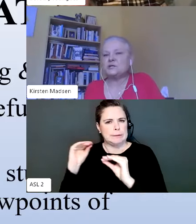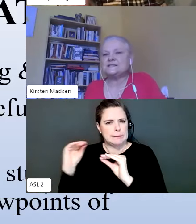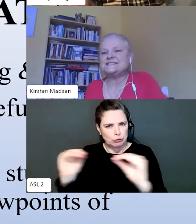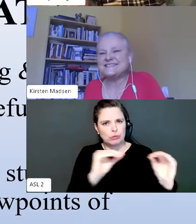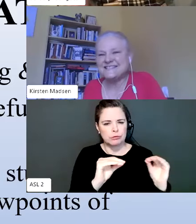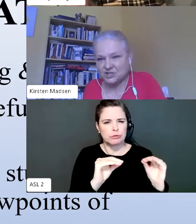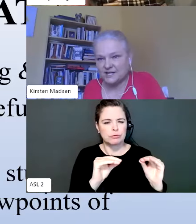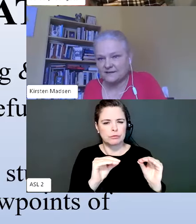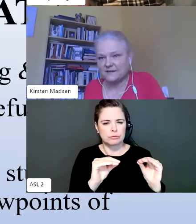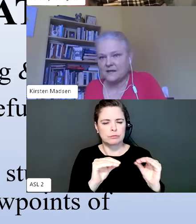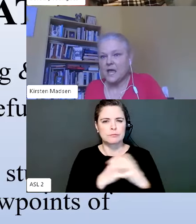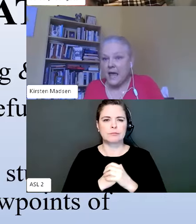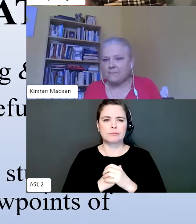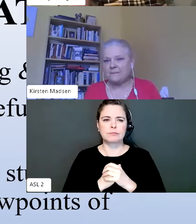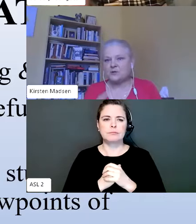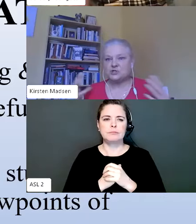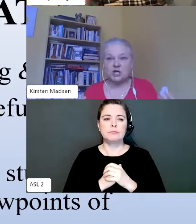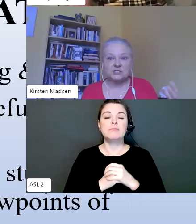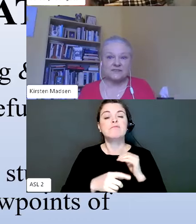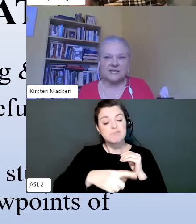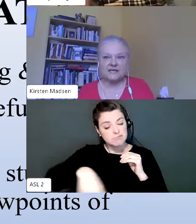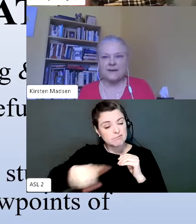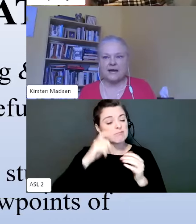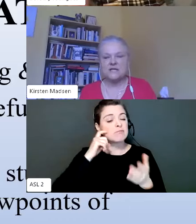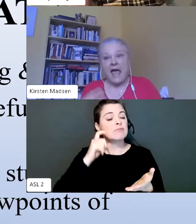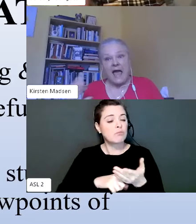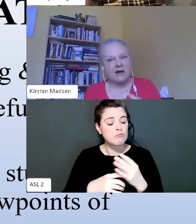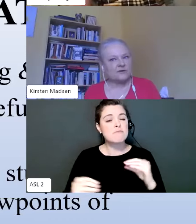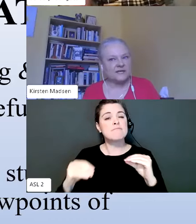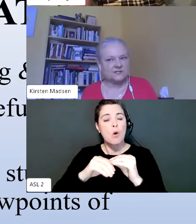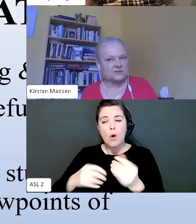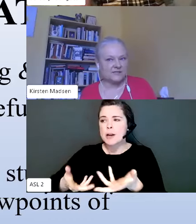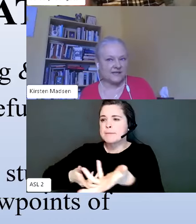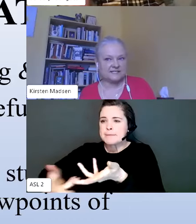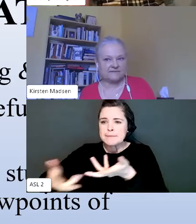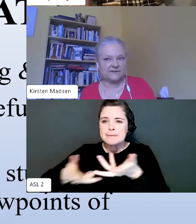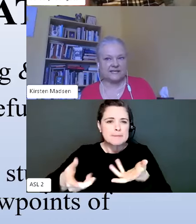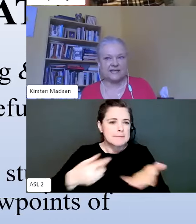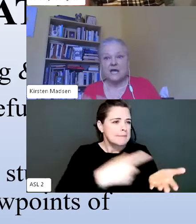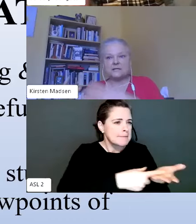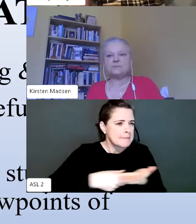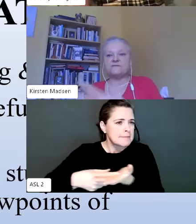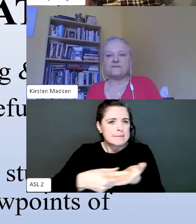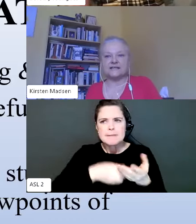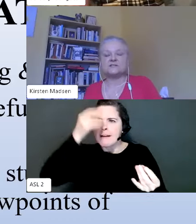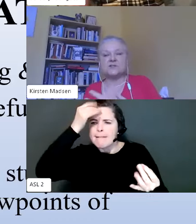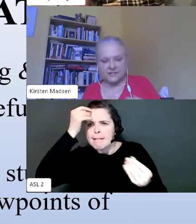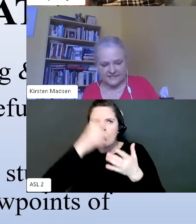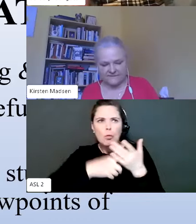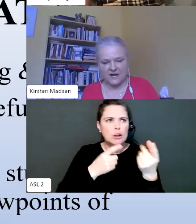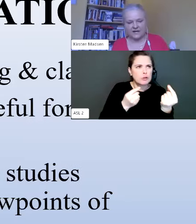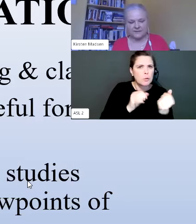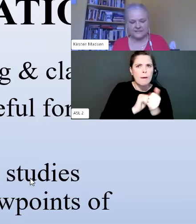sparks discussion. And people start to think about how they could do things differently to prevent